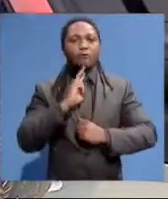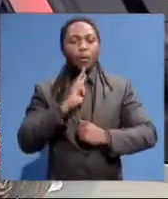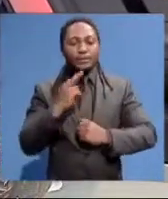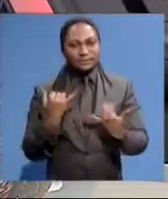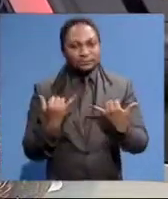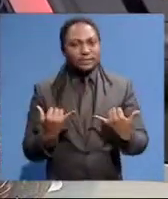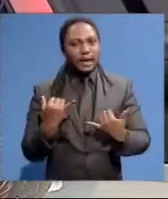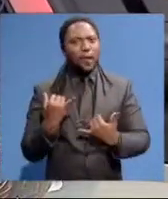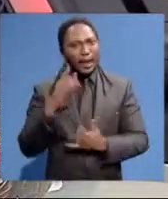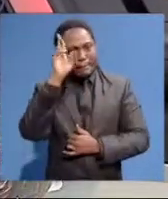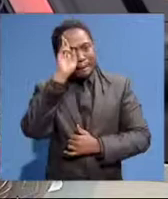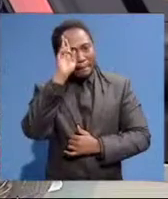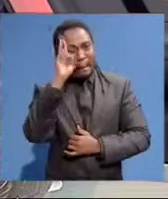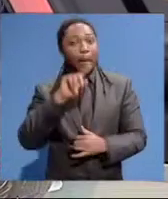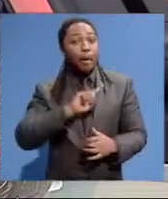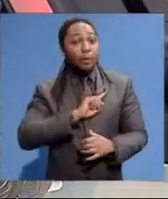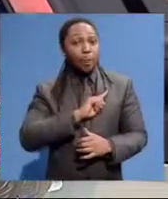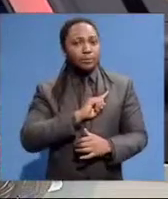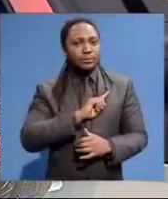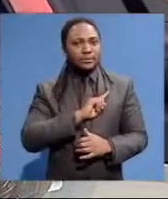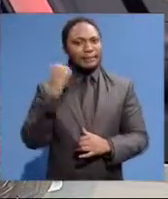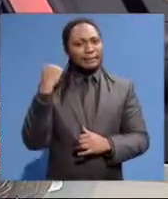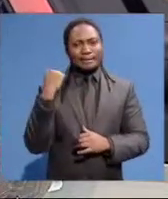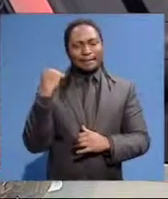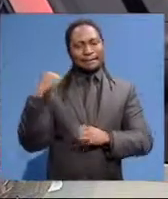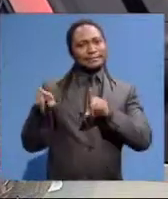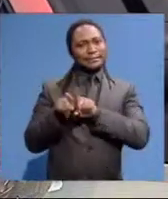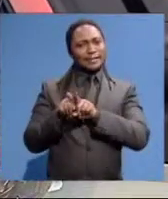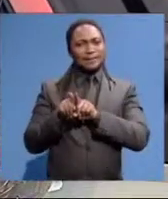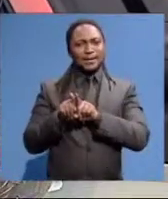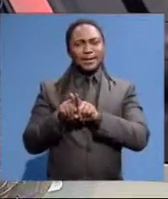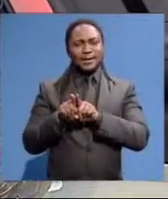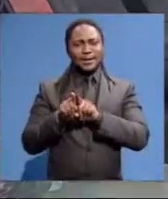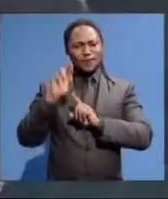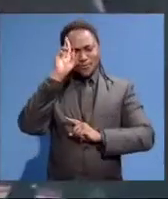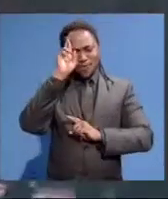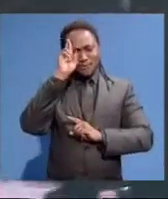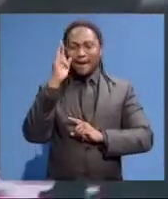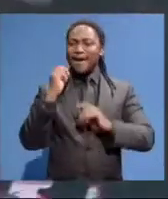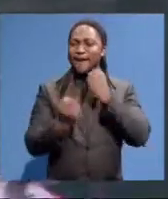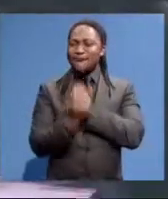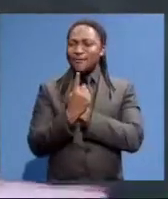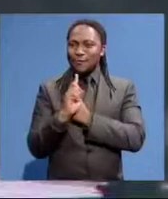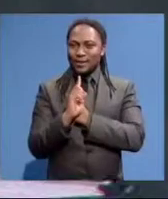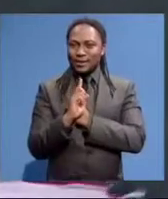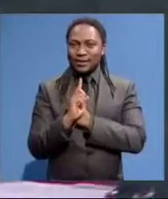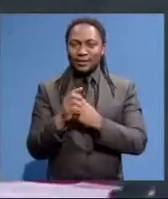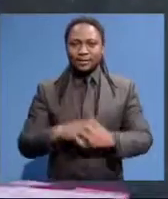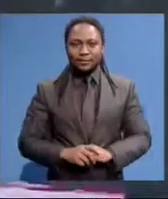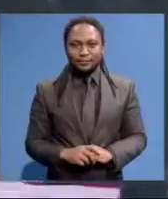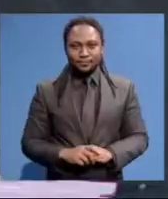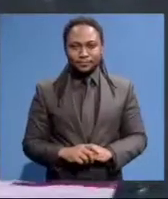resonates within me now, because it almost seems like yesterday when you reflect back onto those images here, up until such time